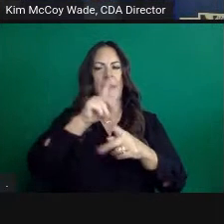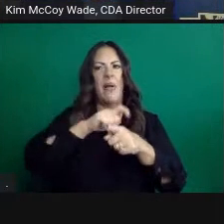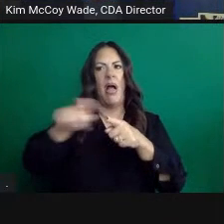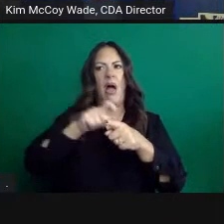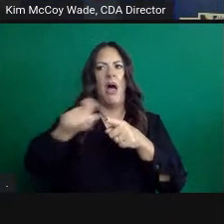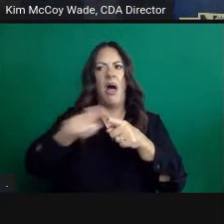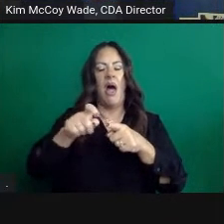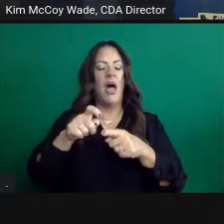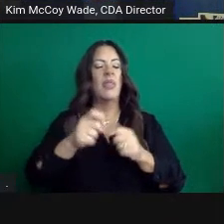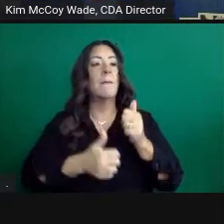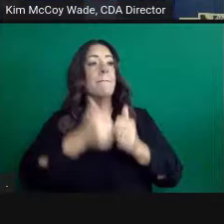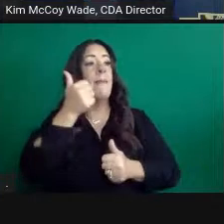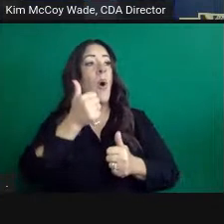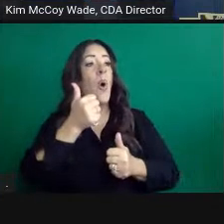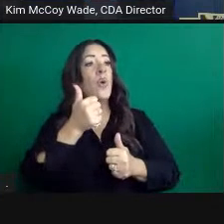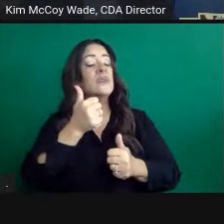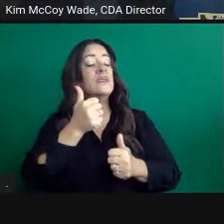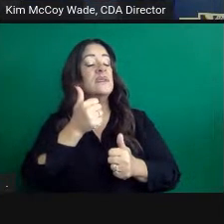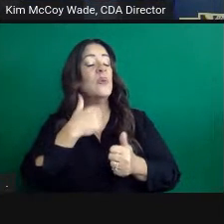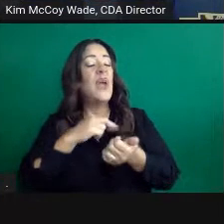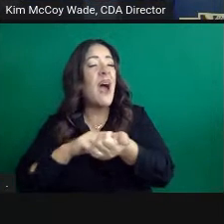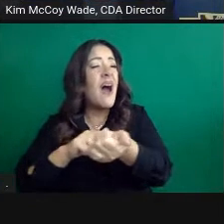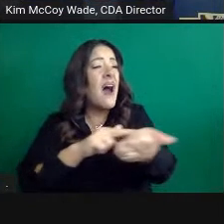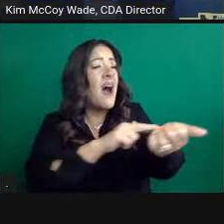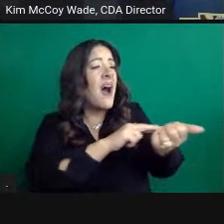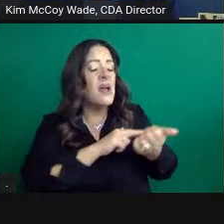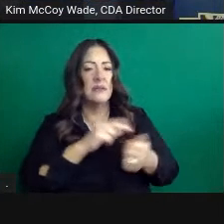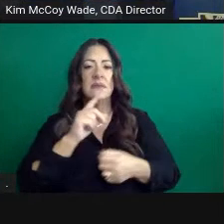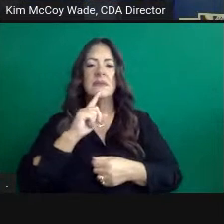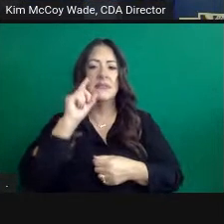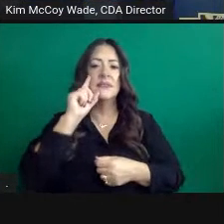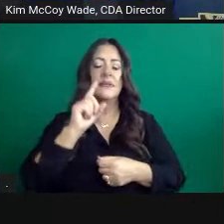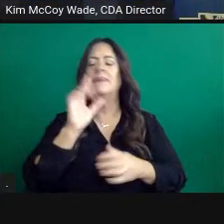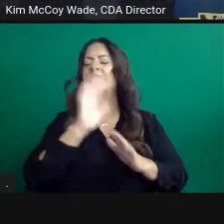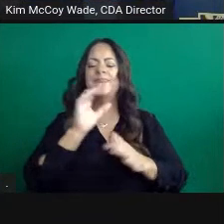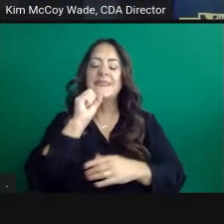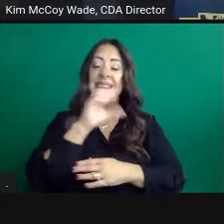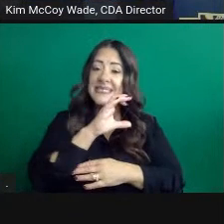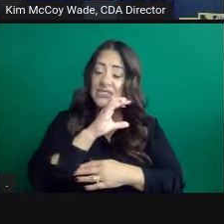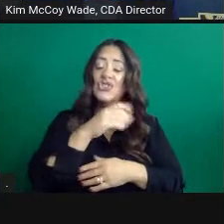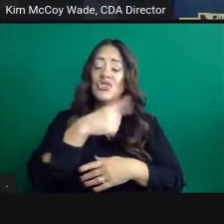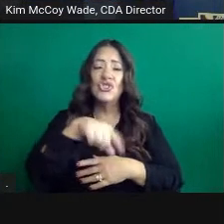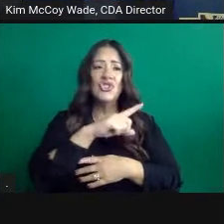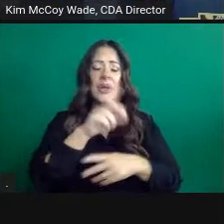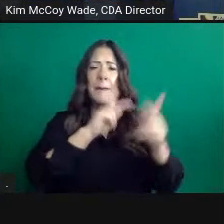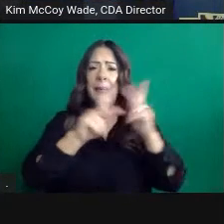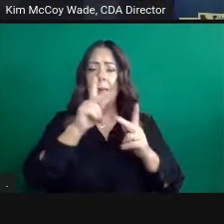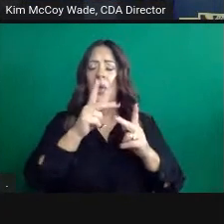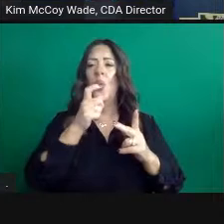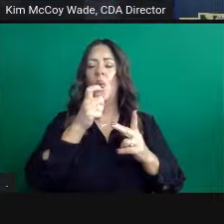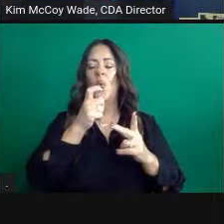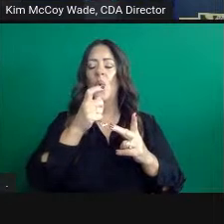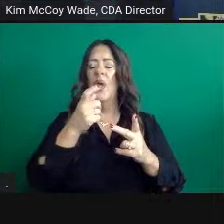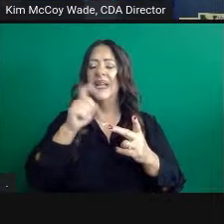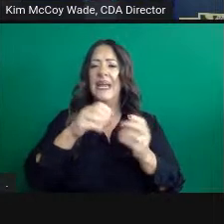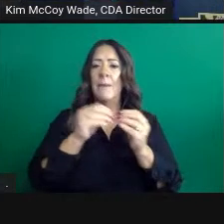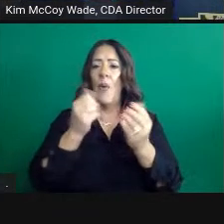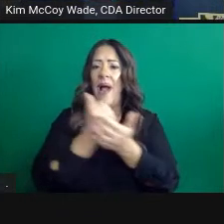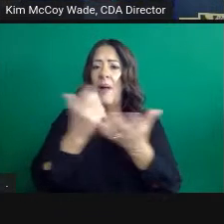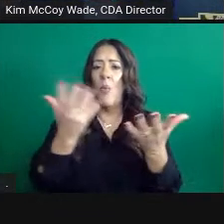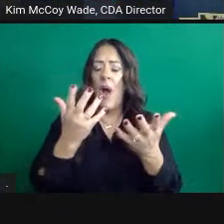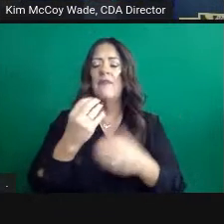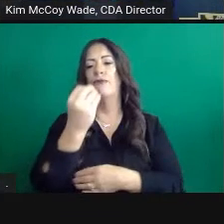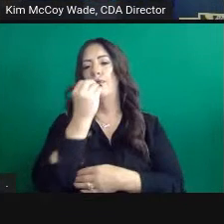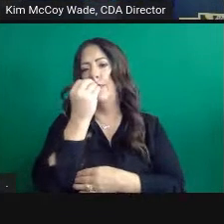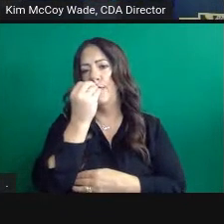food. I am pleased and gratified to report that our aging meals programs have grown by